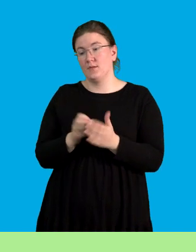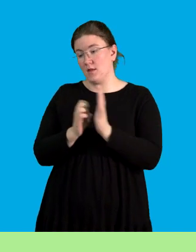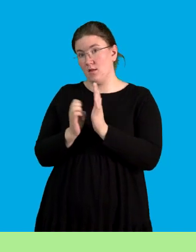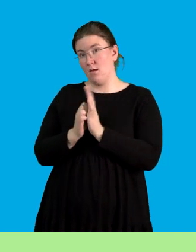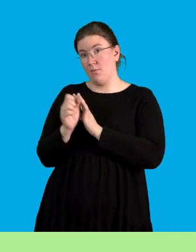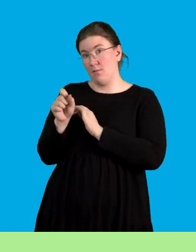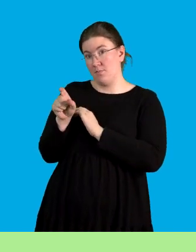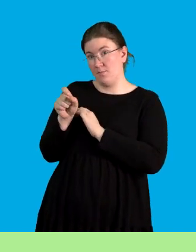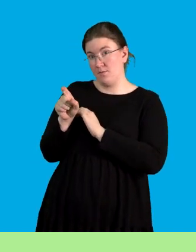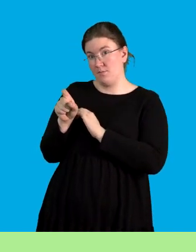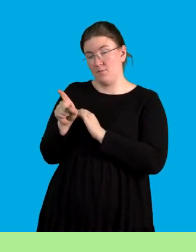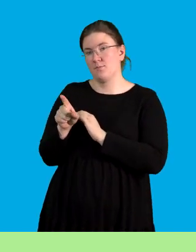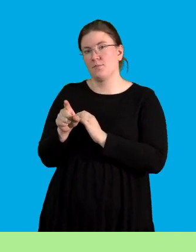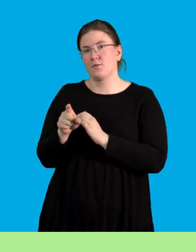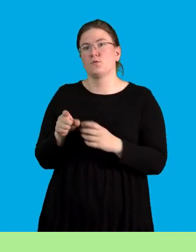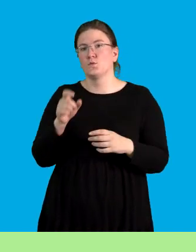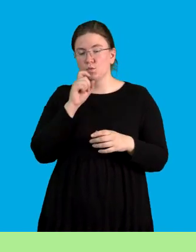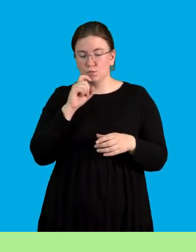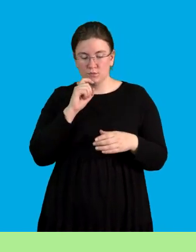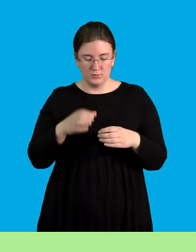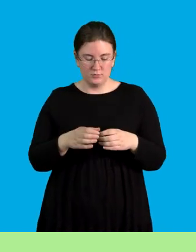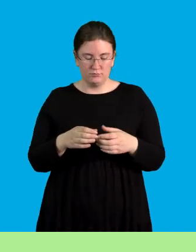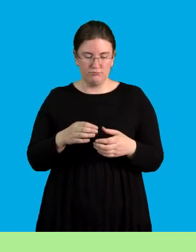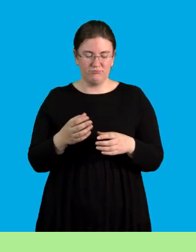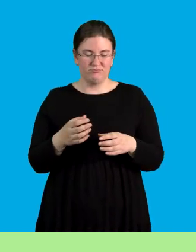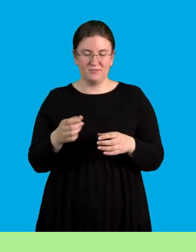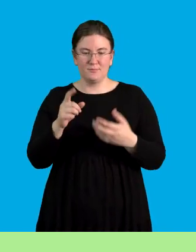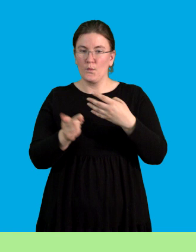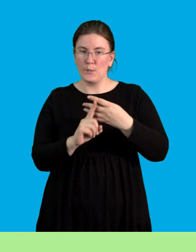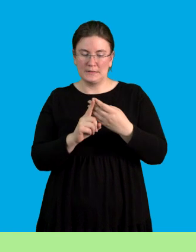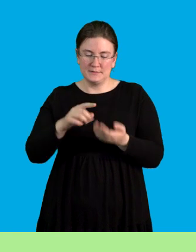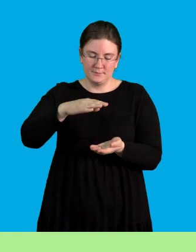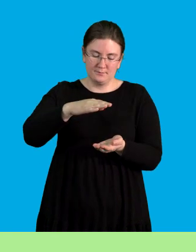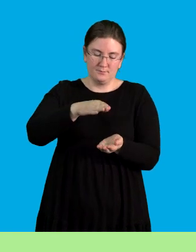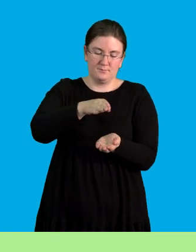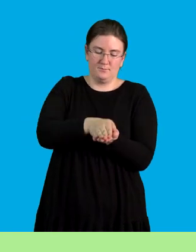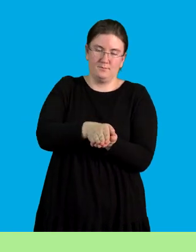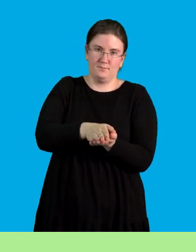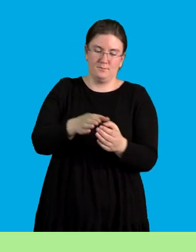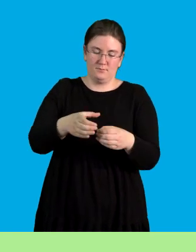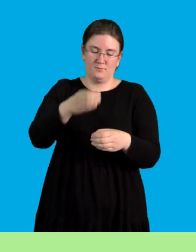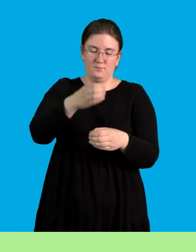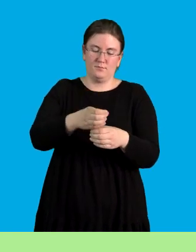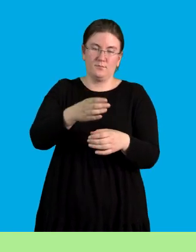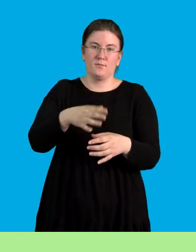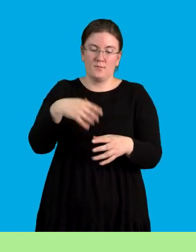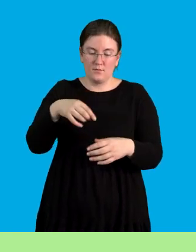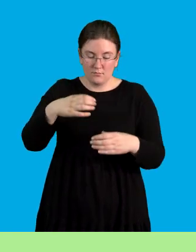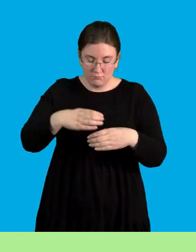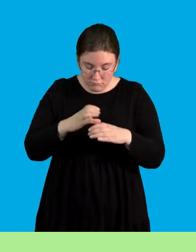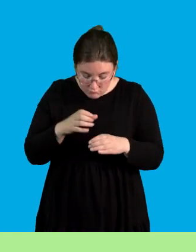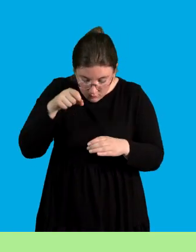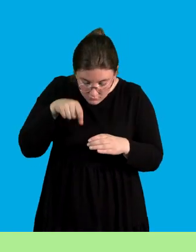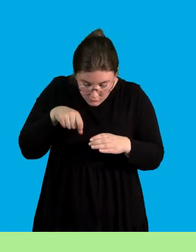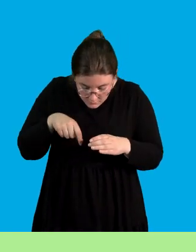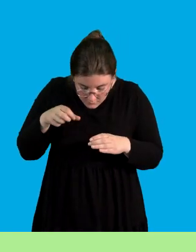an example of protists that are viewed under a microscope. These are the microscopic